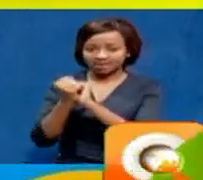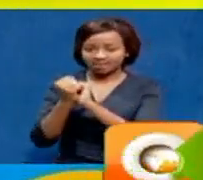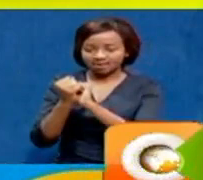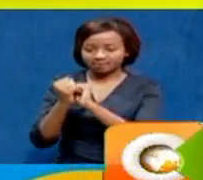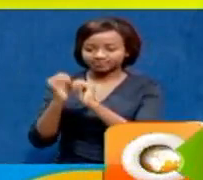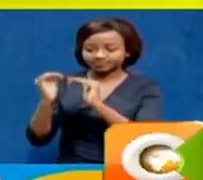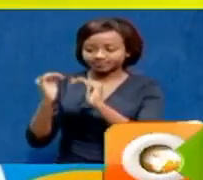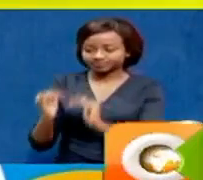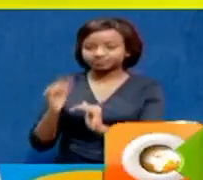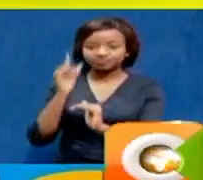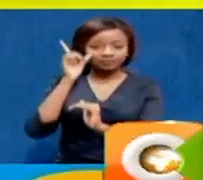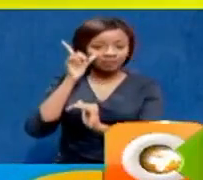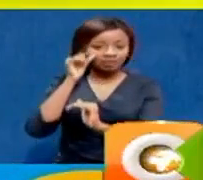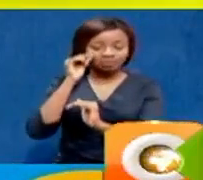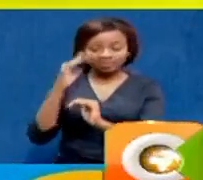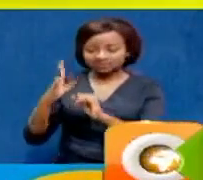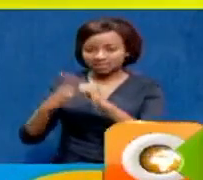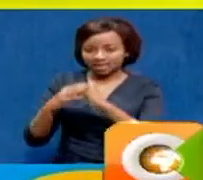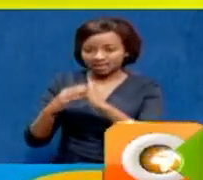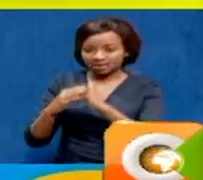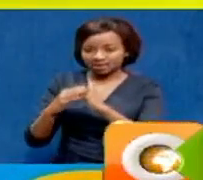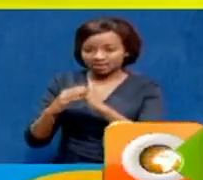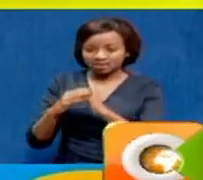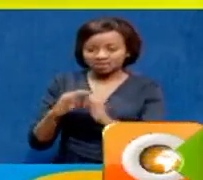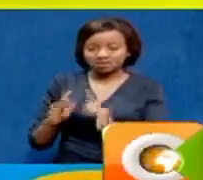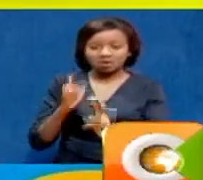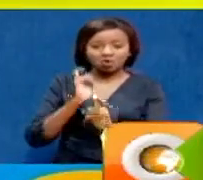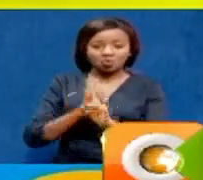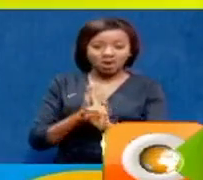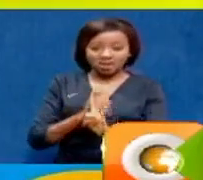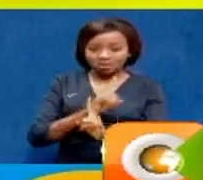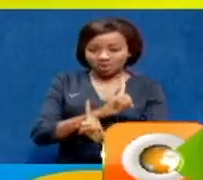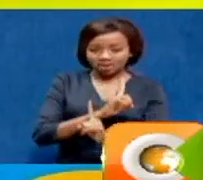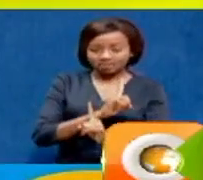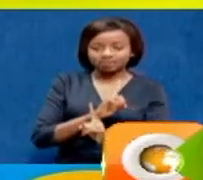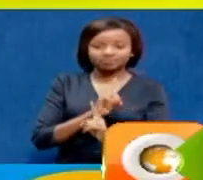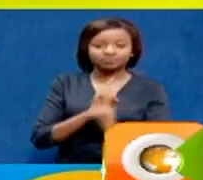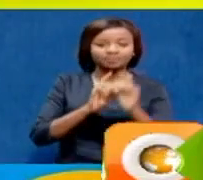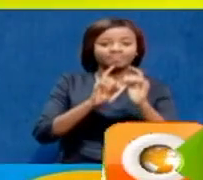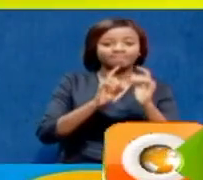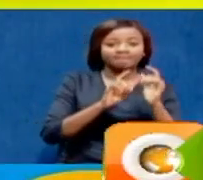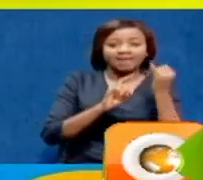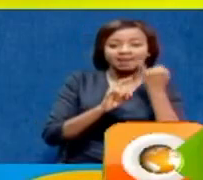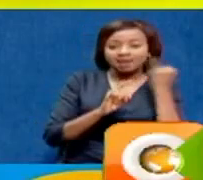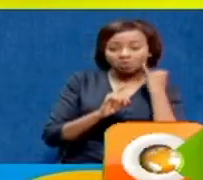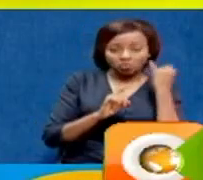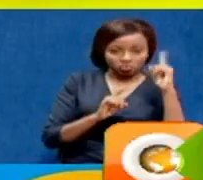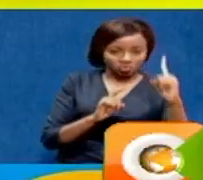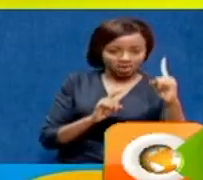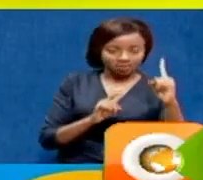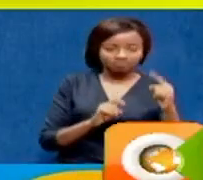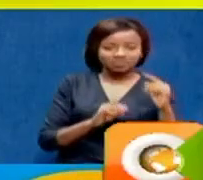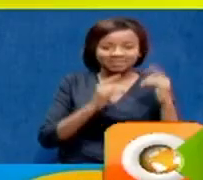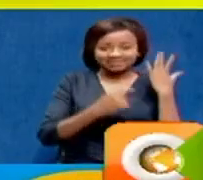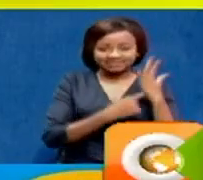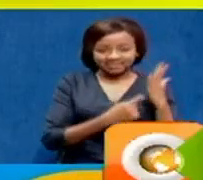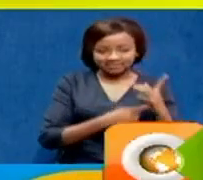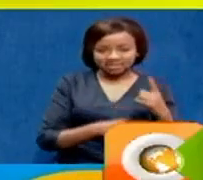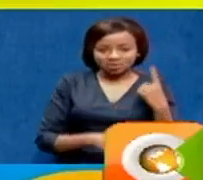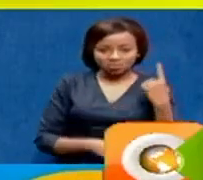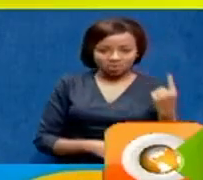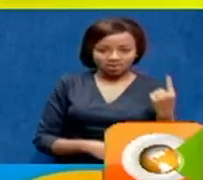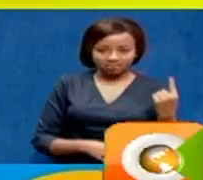cases, Mombasa 9 cases, Kwale 1 case, Nakuru 1, and Taita